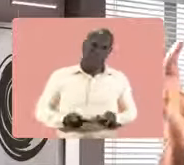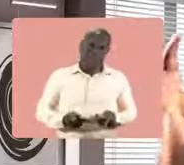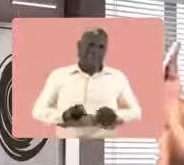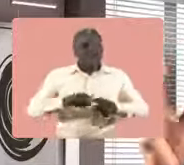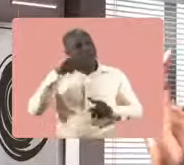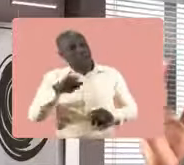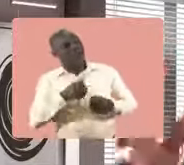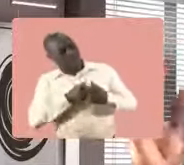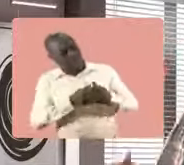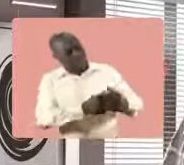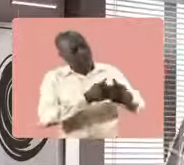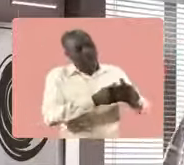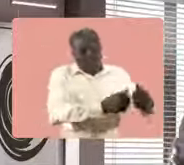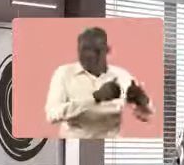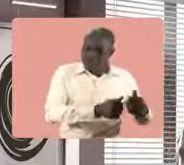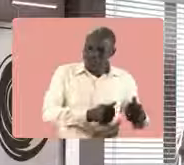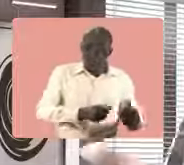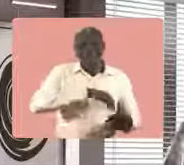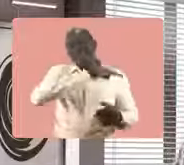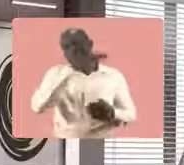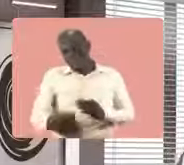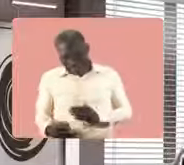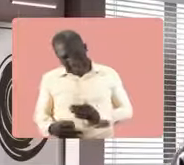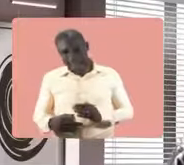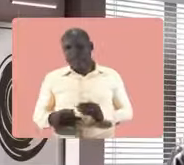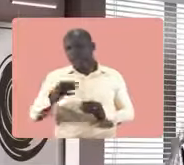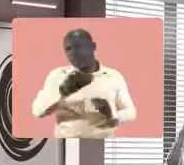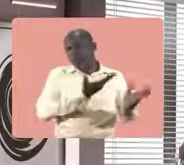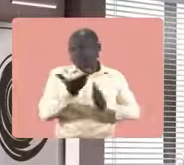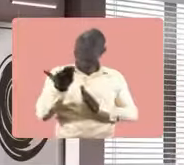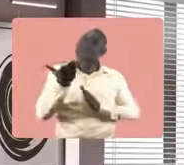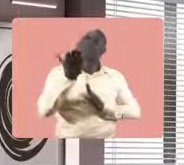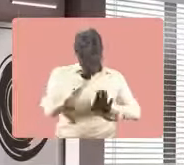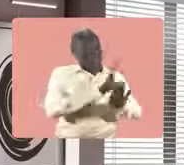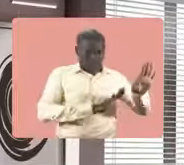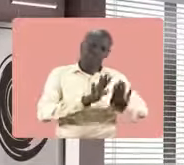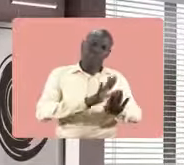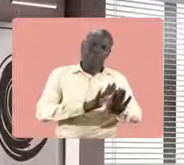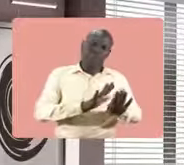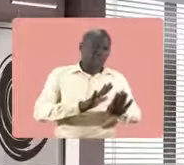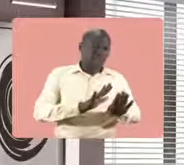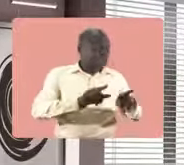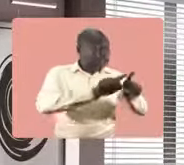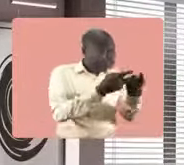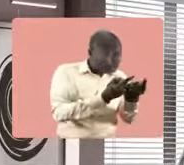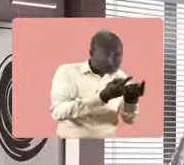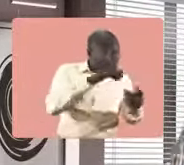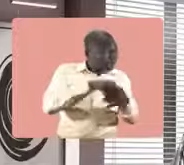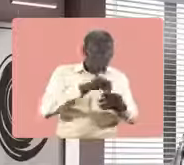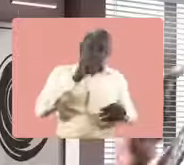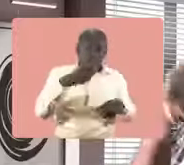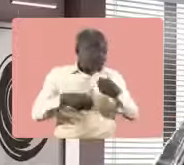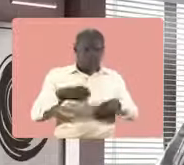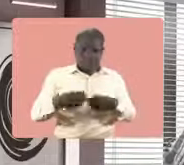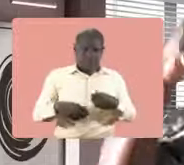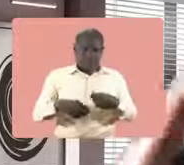party ye no e de ene de abrewo anya party na wo mu no ene ye bone na sade